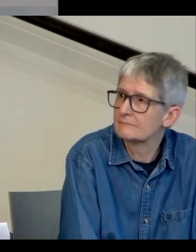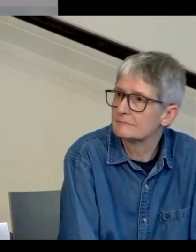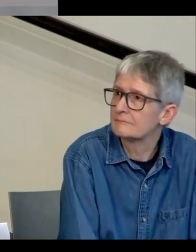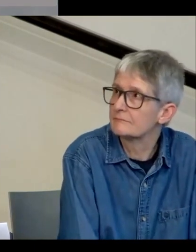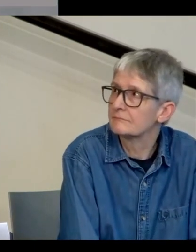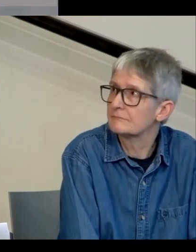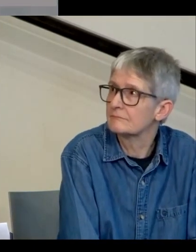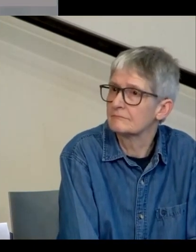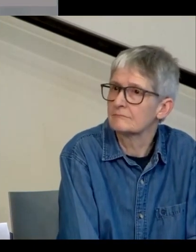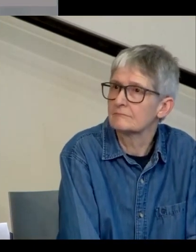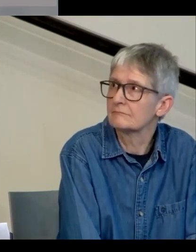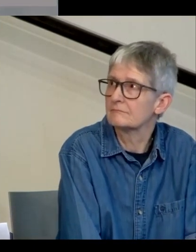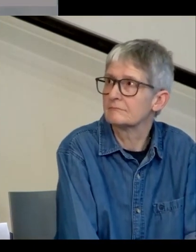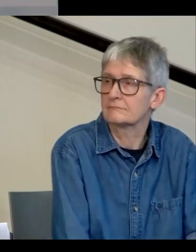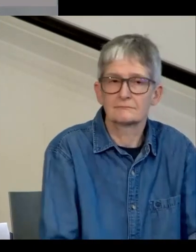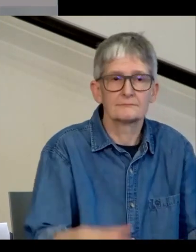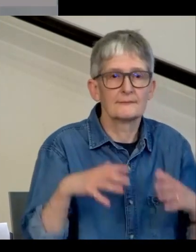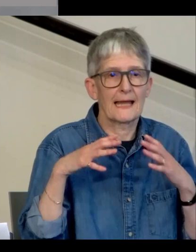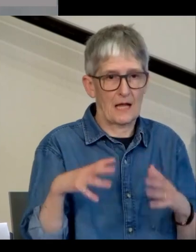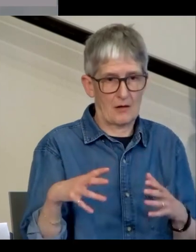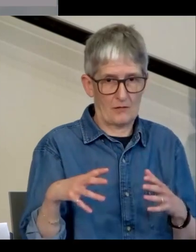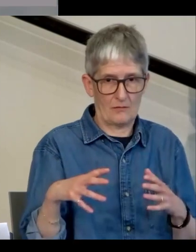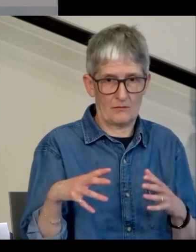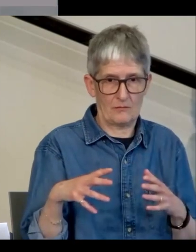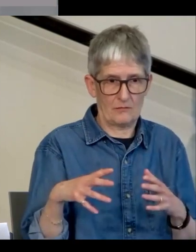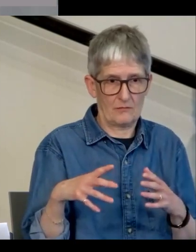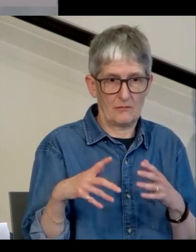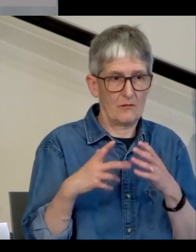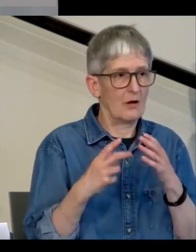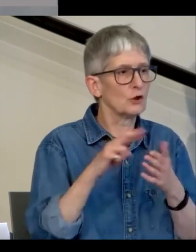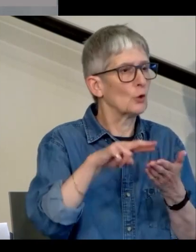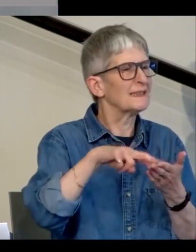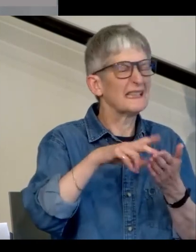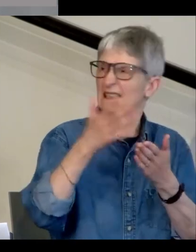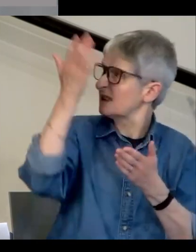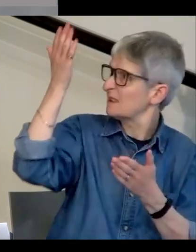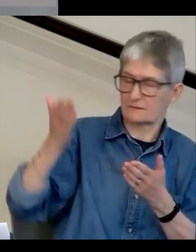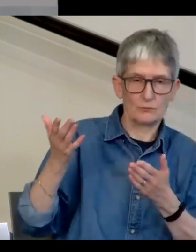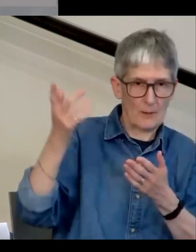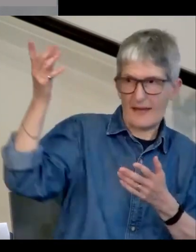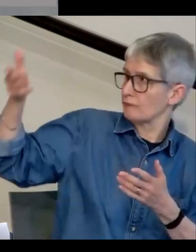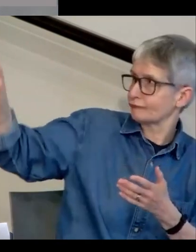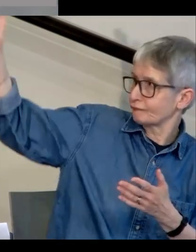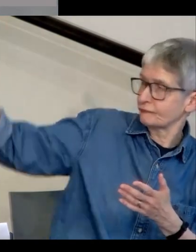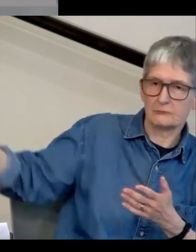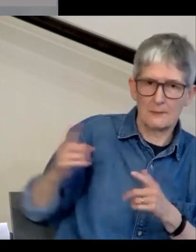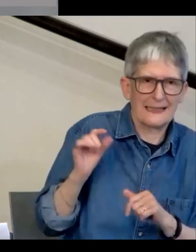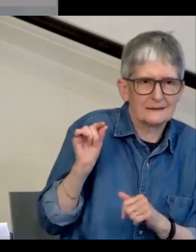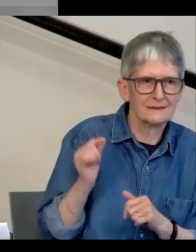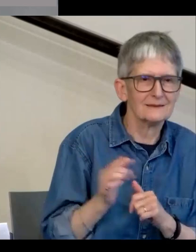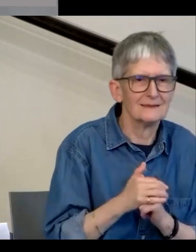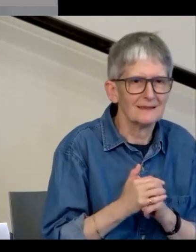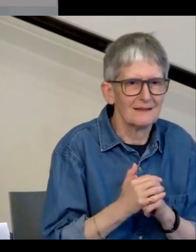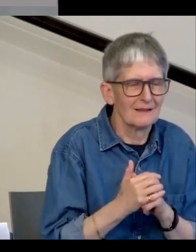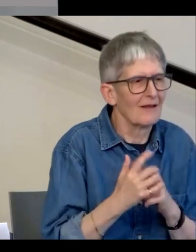Going to come together to look at what we are doing as a church this week and in the coming